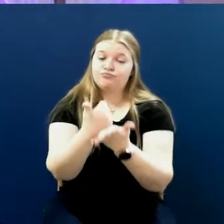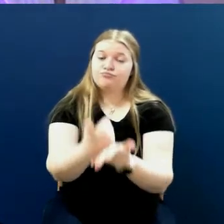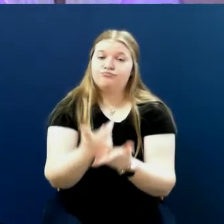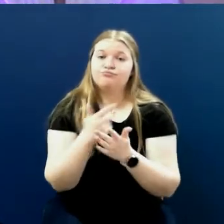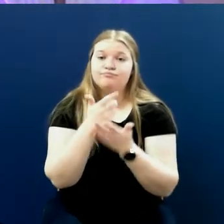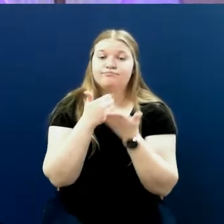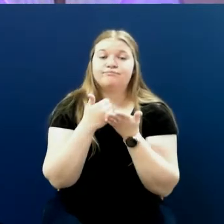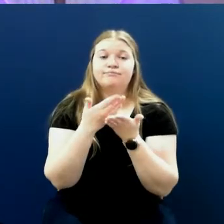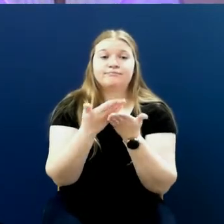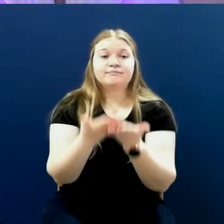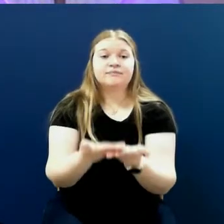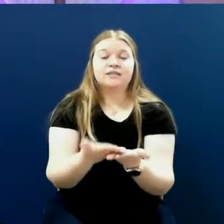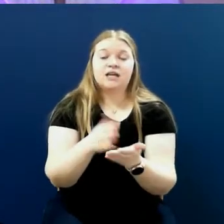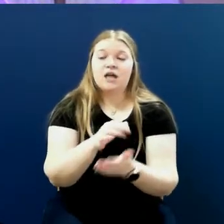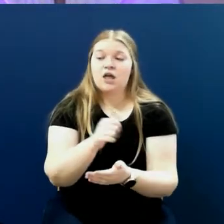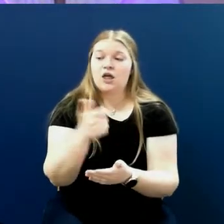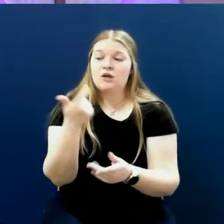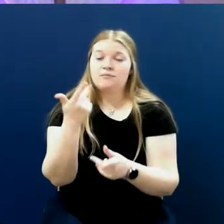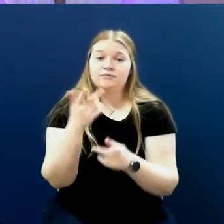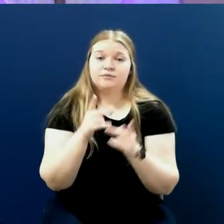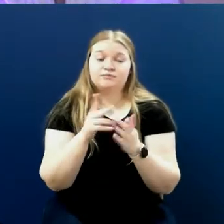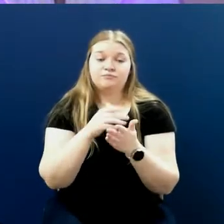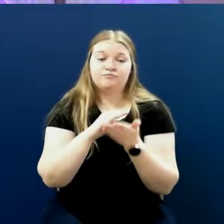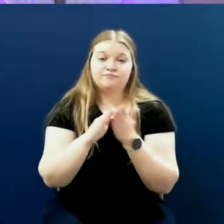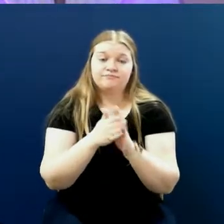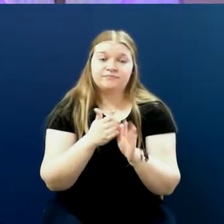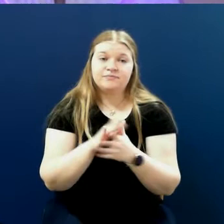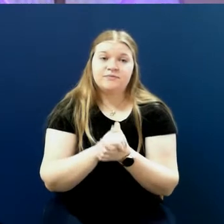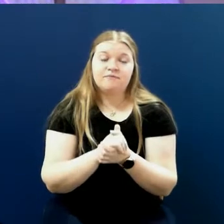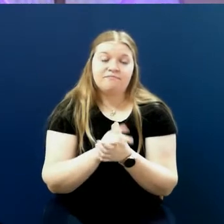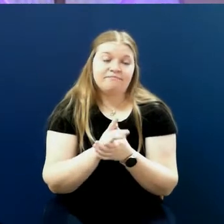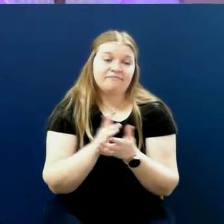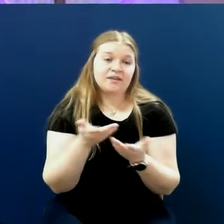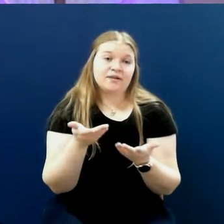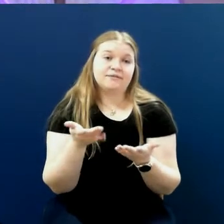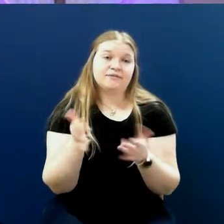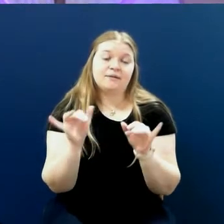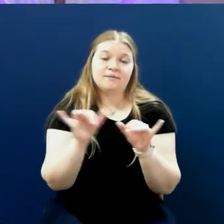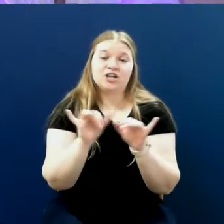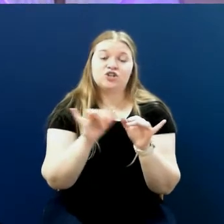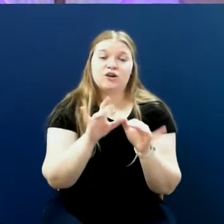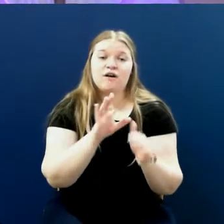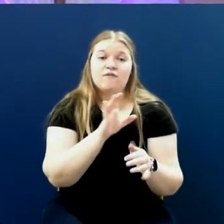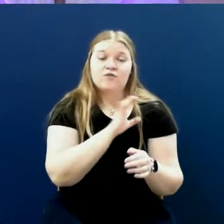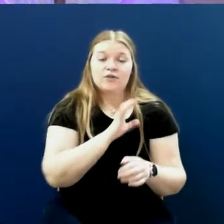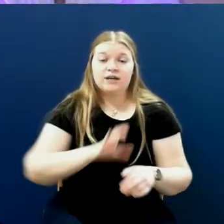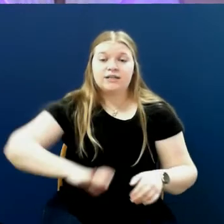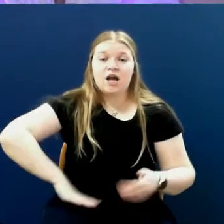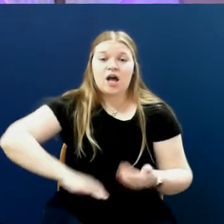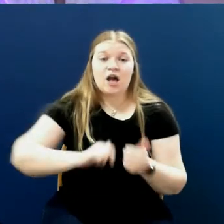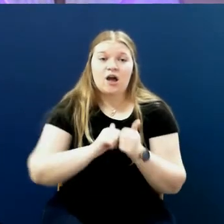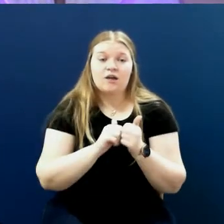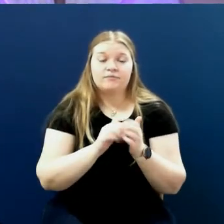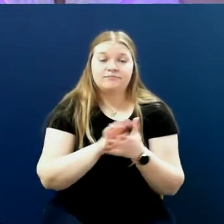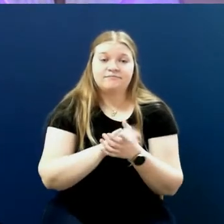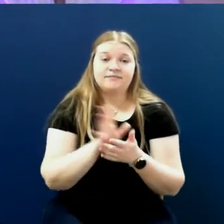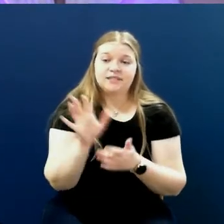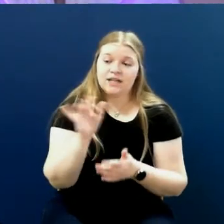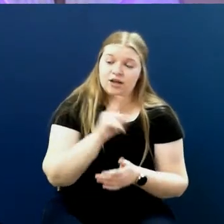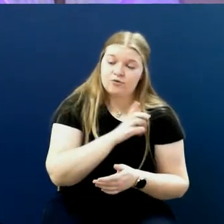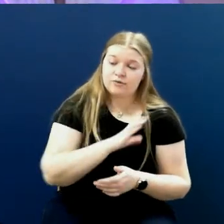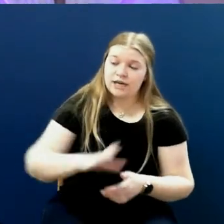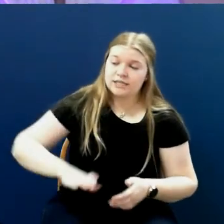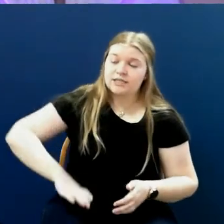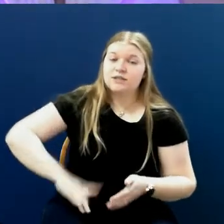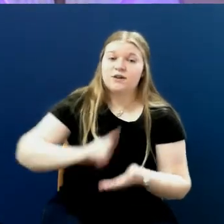others. And by what measure? By the measure of Christ. How willingly and freely Christ has forgiven me. So